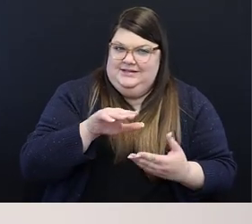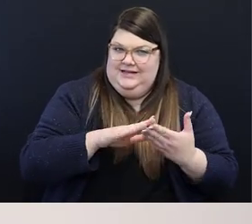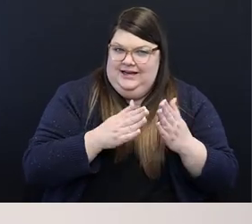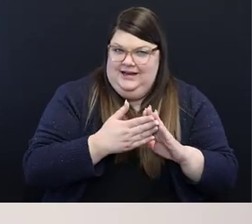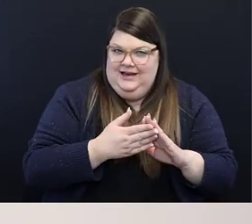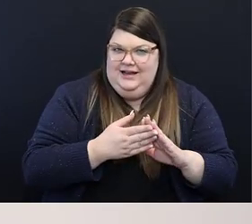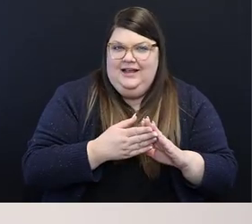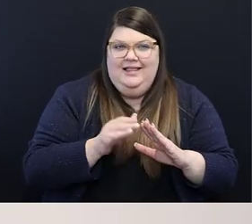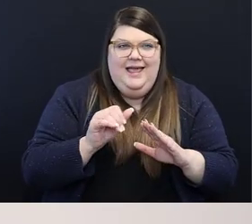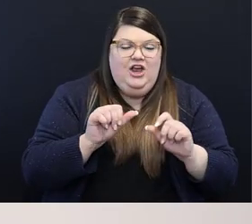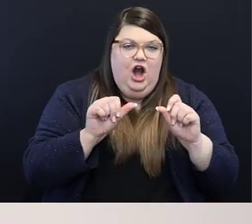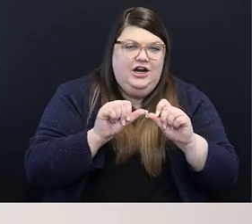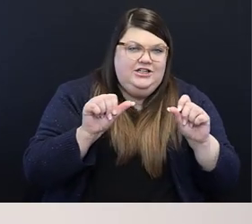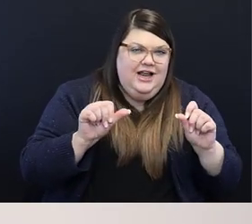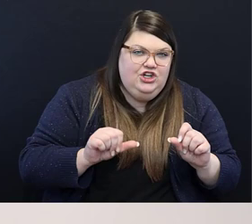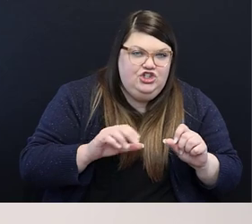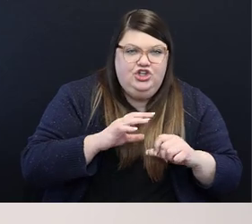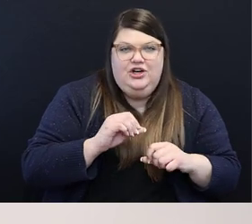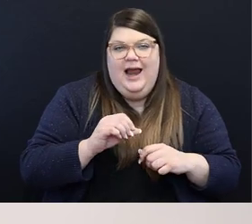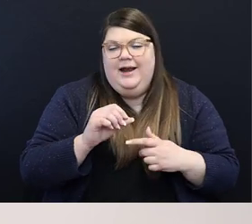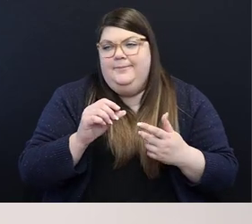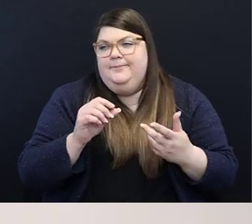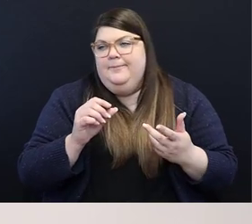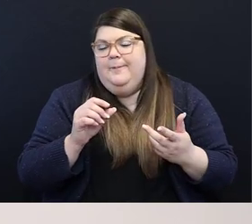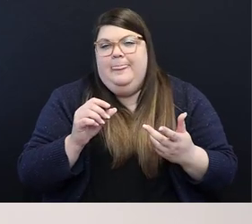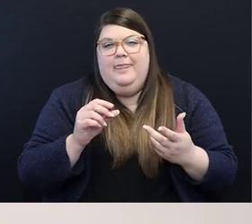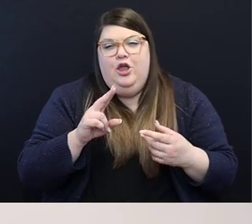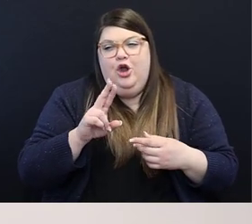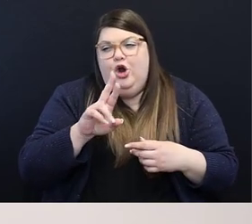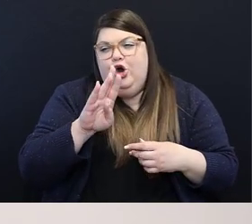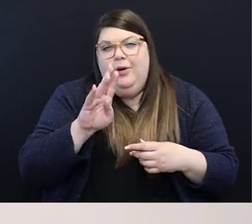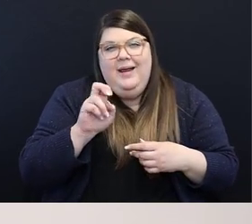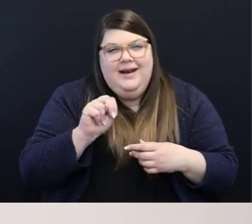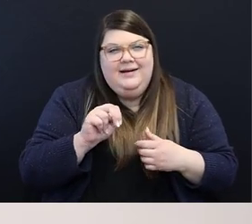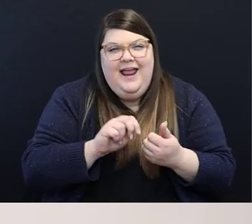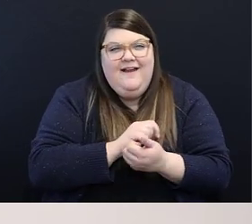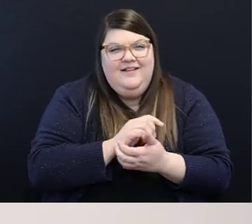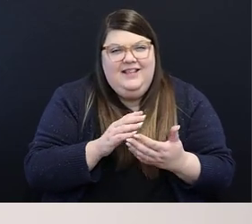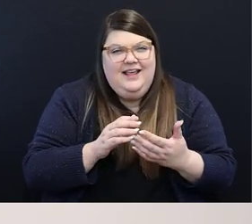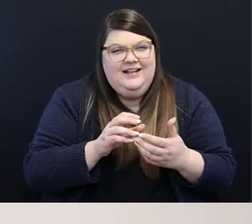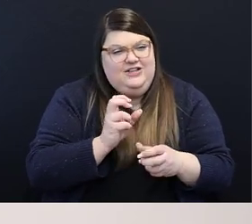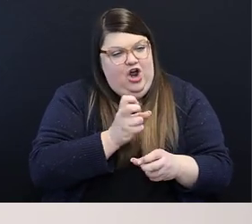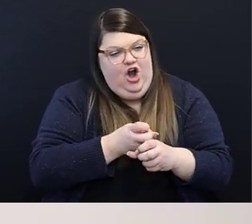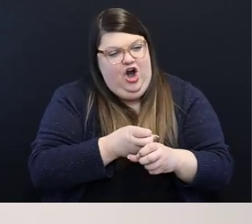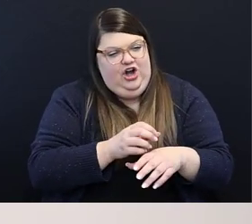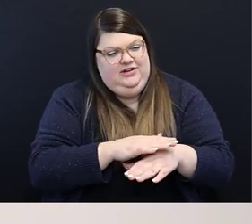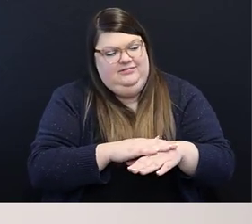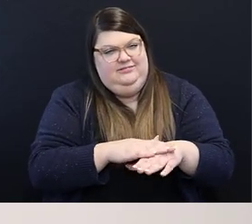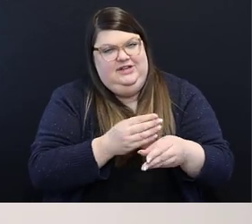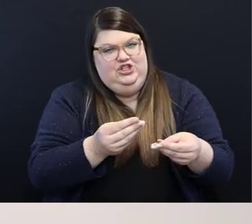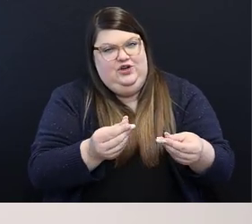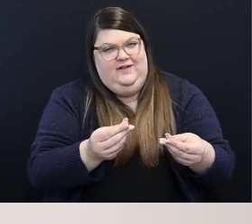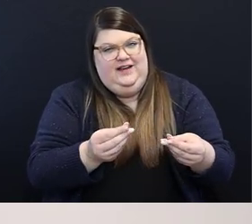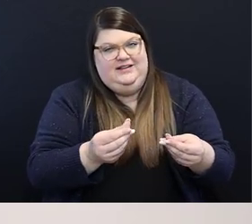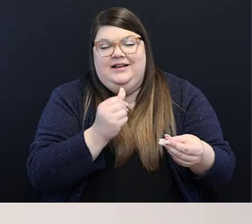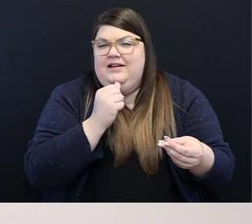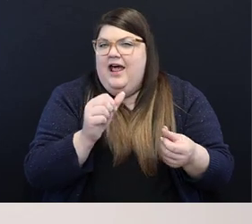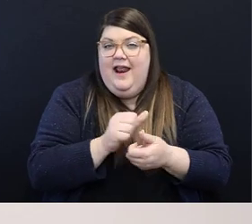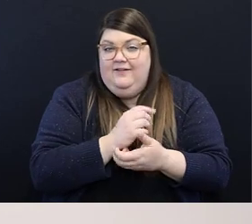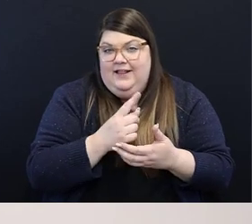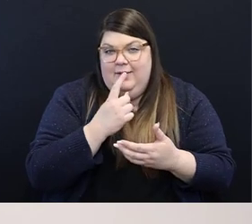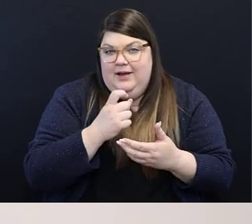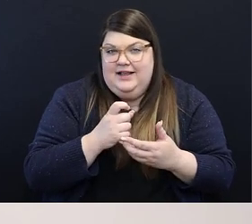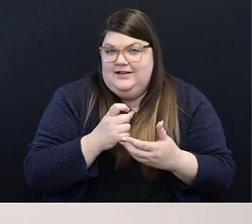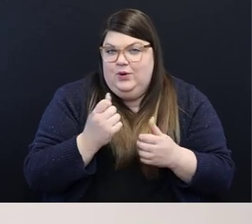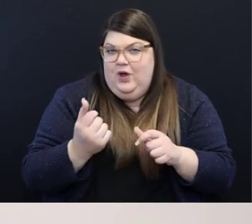terms of architecture and urban, you know, everything is a hard surface, or not everything, obviously, because people in LA and we